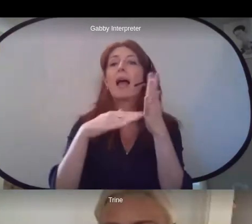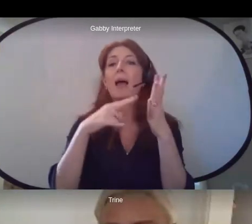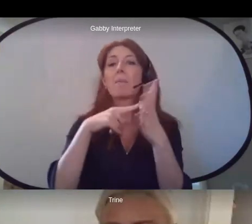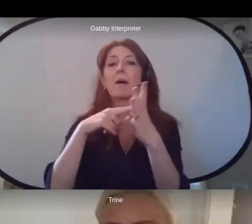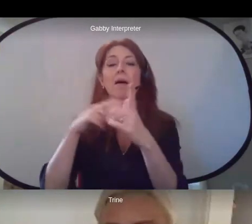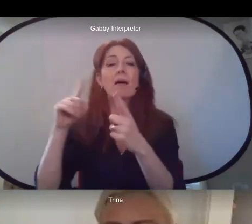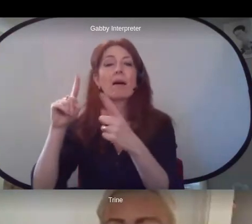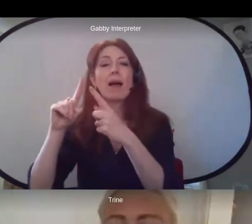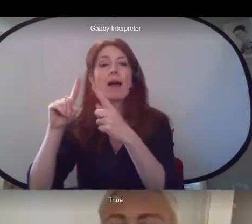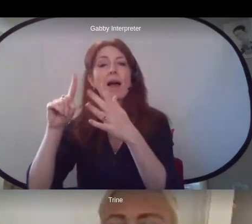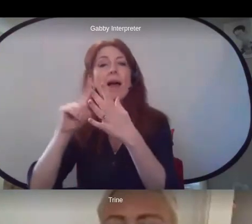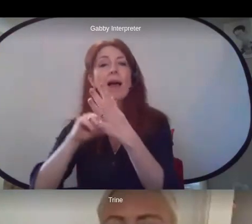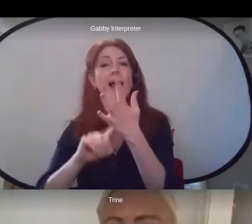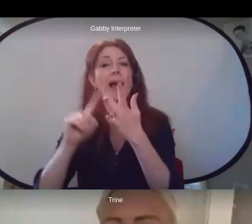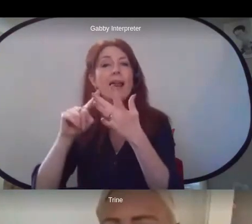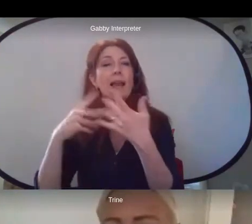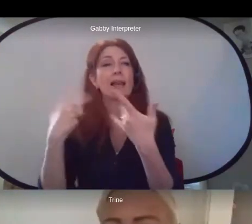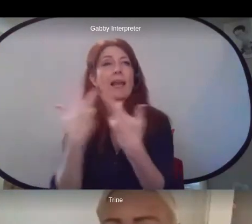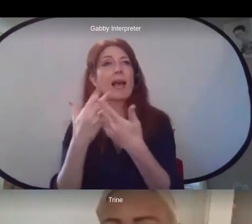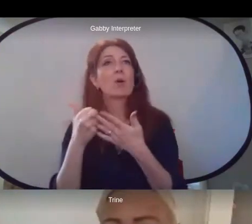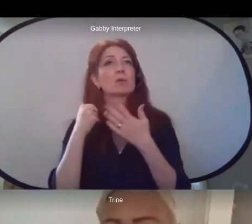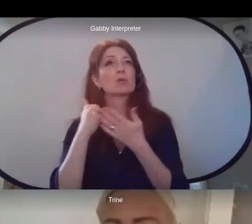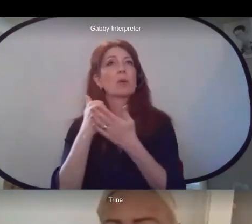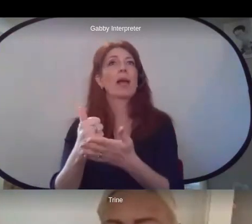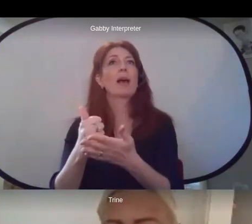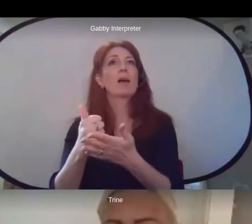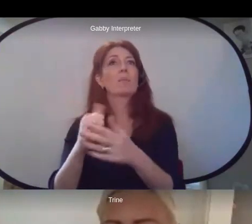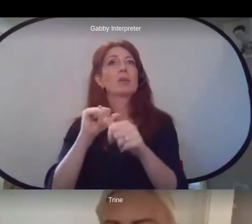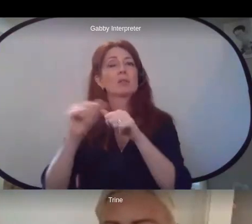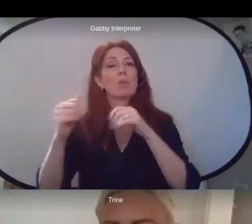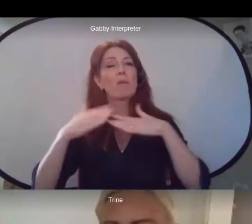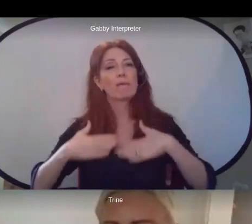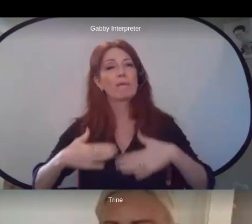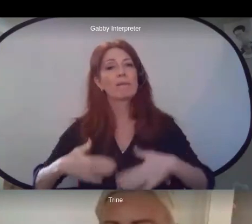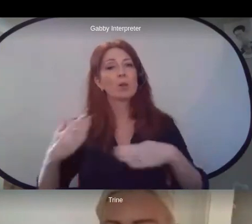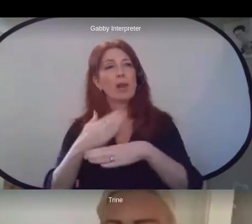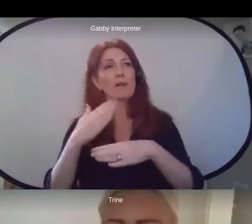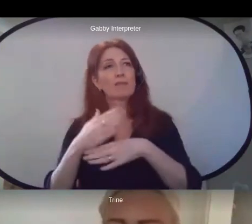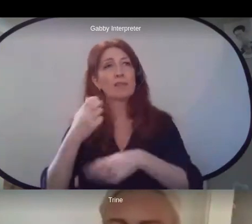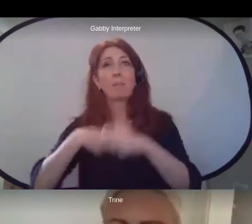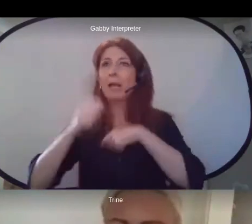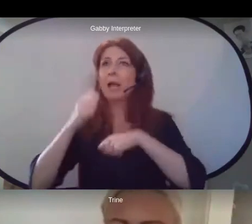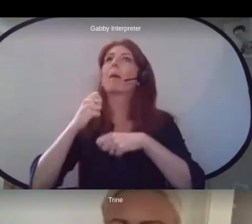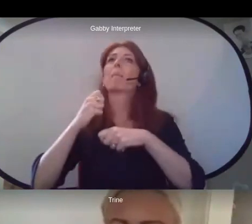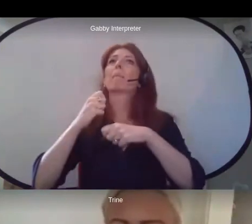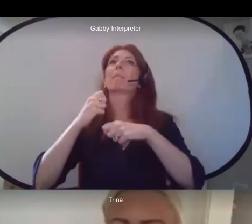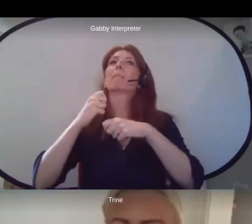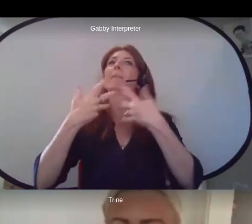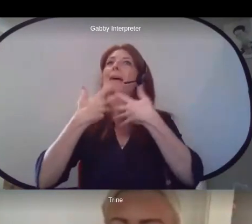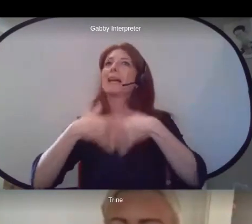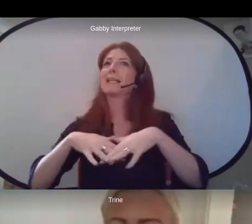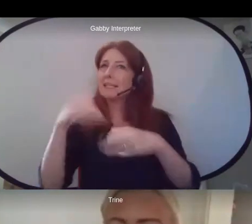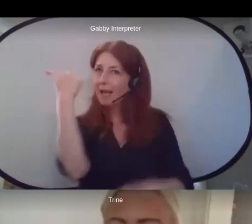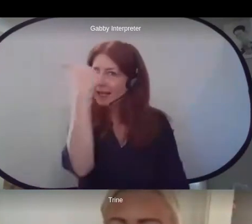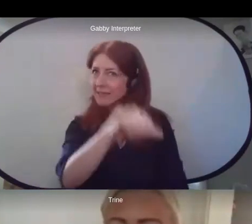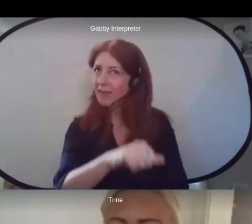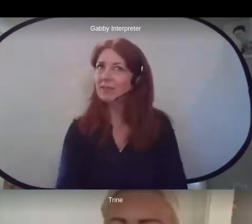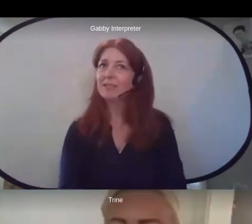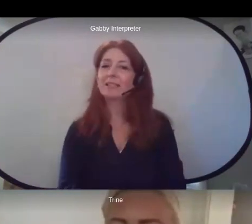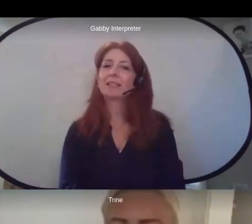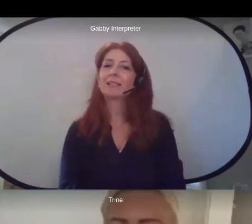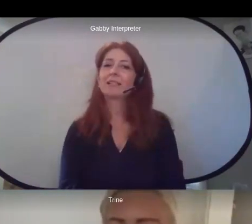how do we help the sport and physical activity sector become more tech savvy or embrace tech solutions? And I think we very